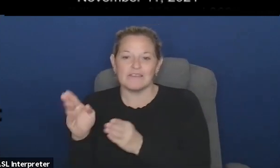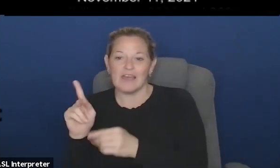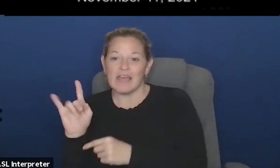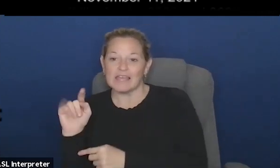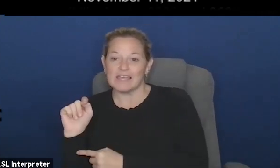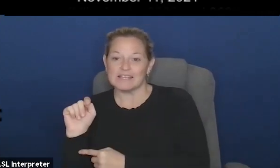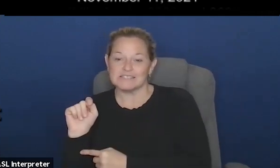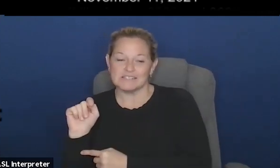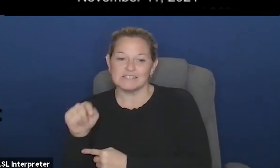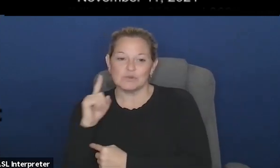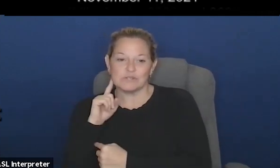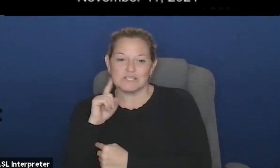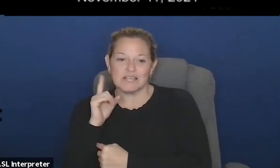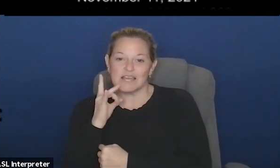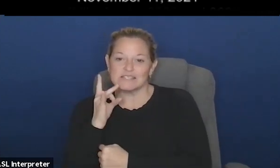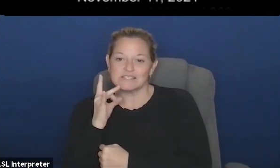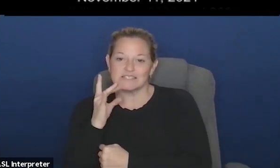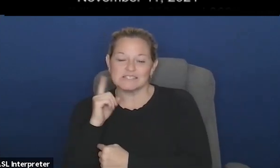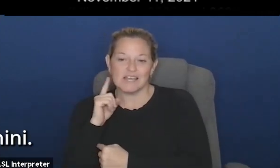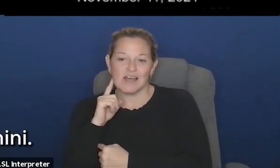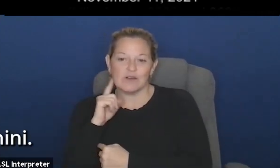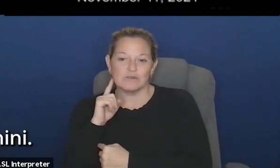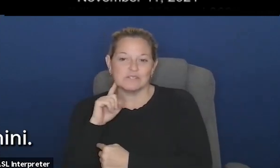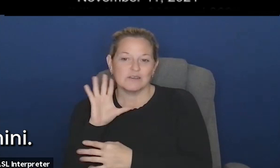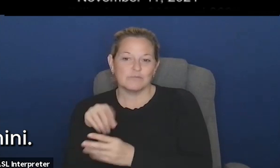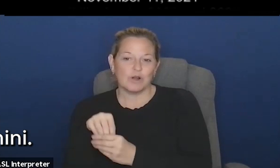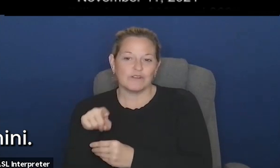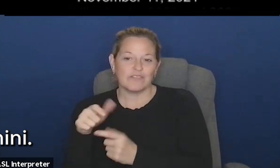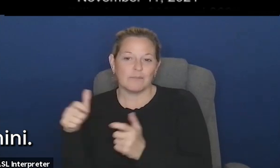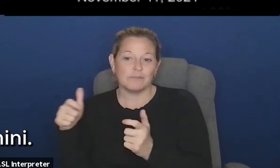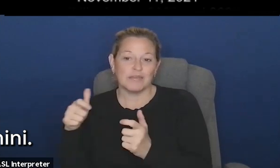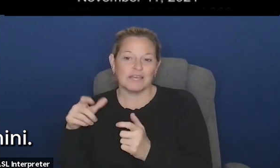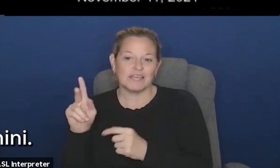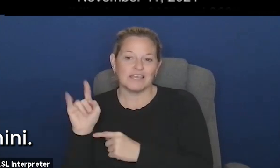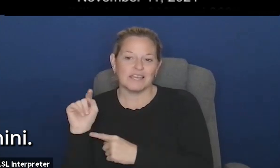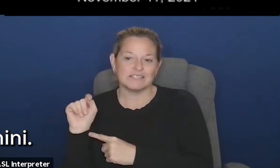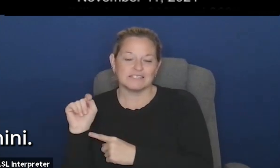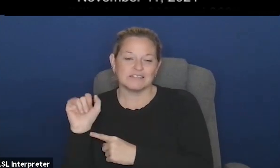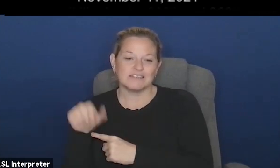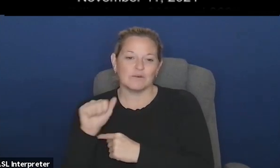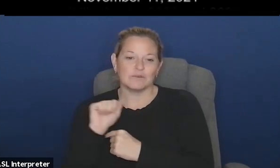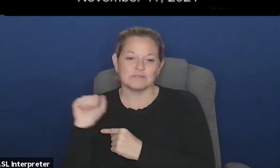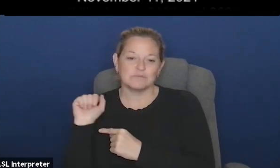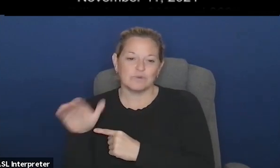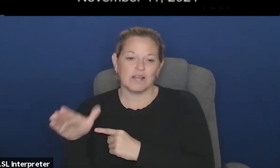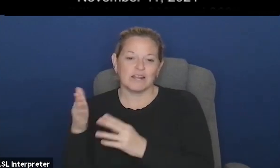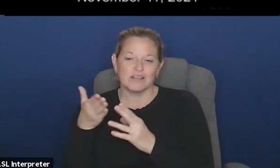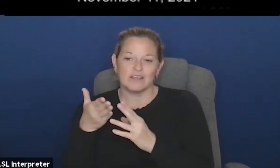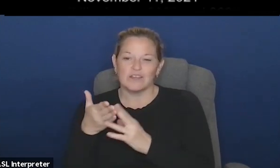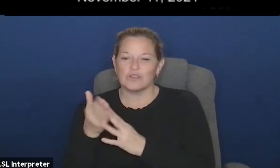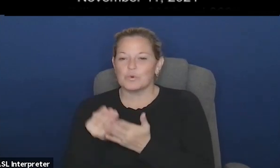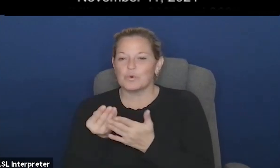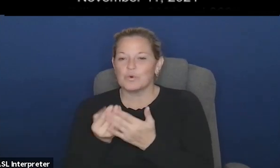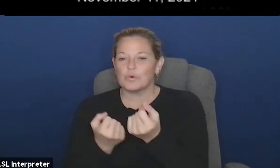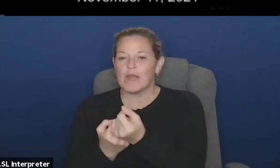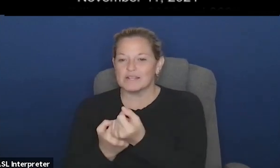was part of this larger kit that was distributed across Chile and Argentina through the grant from ESO and Gemini. All right,